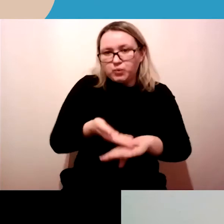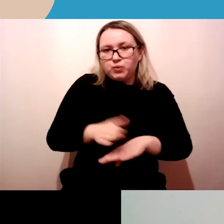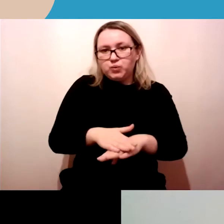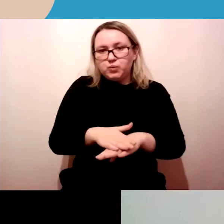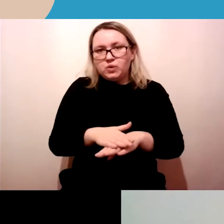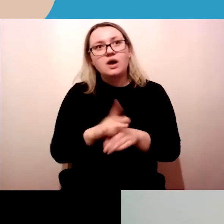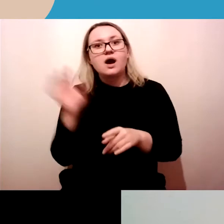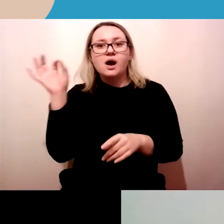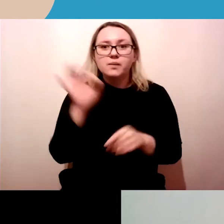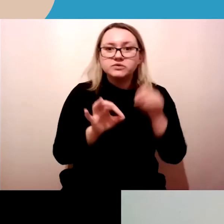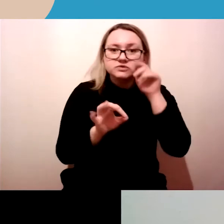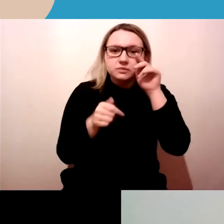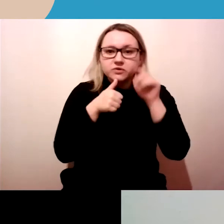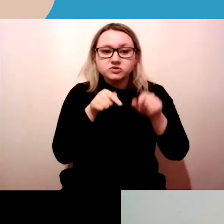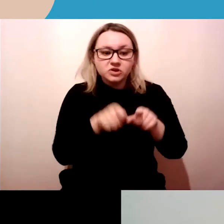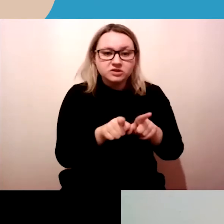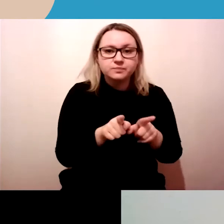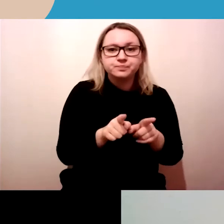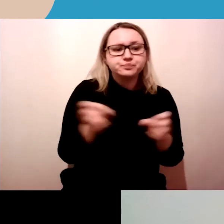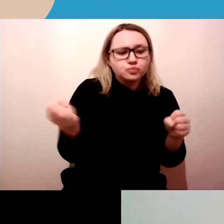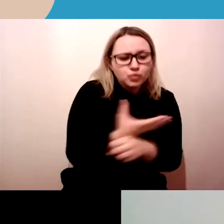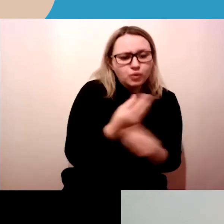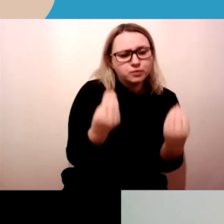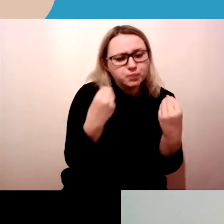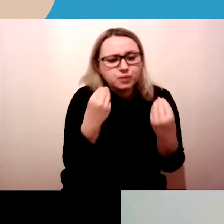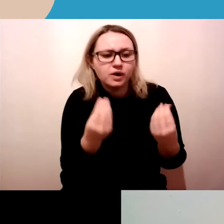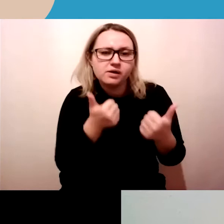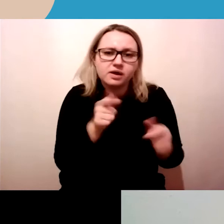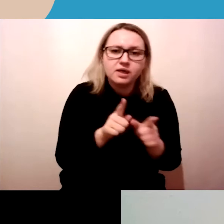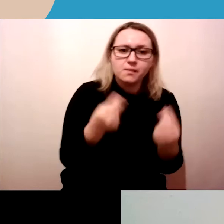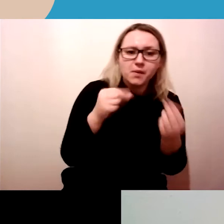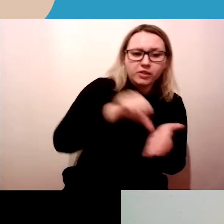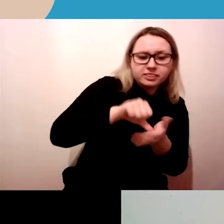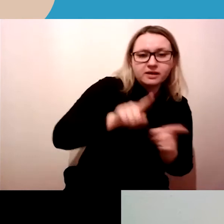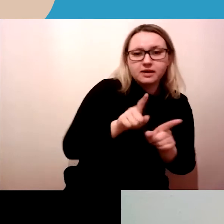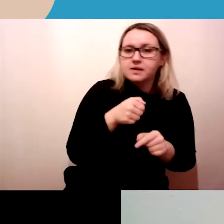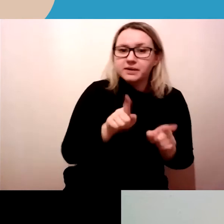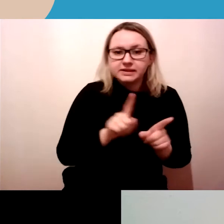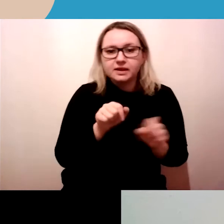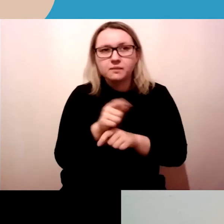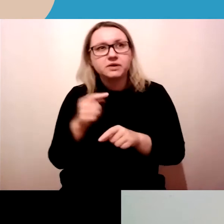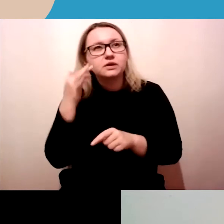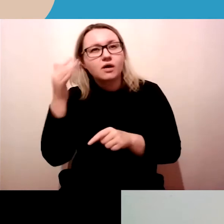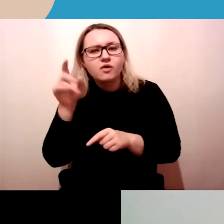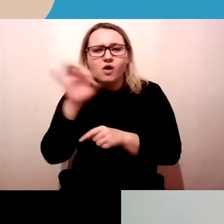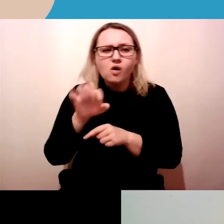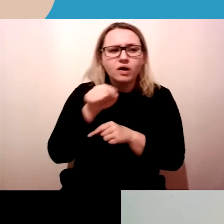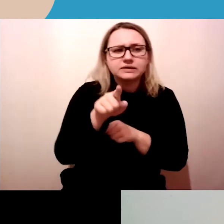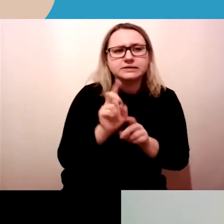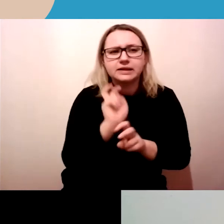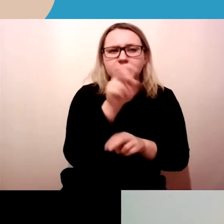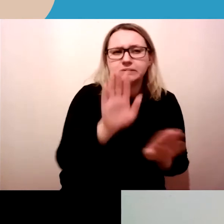to concentrate because what they think is not how to learn better, but how